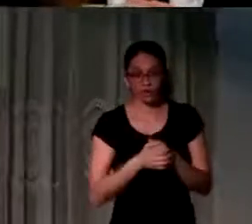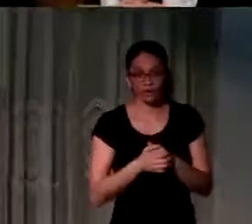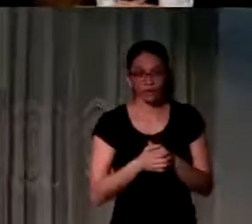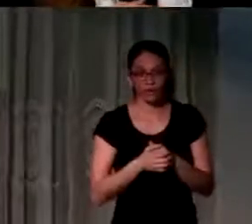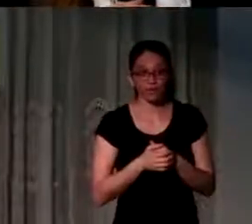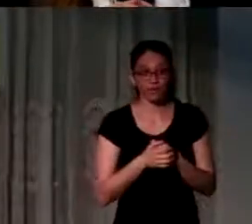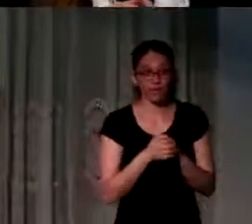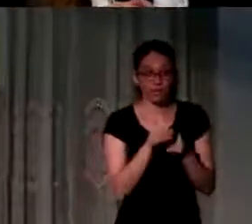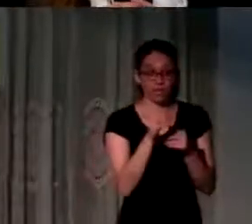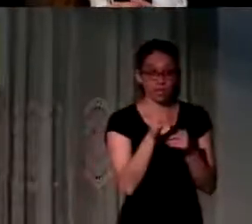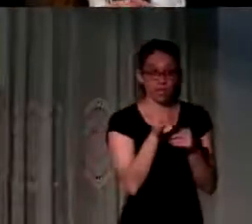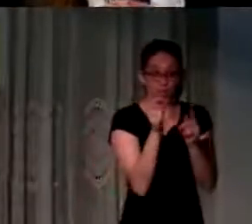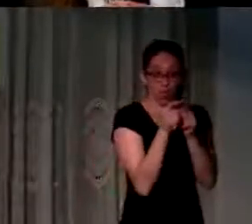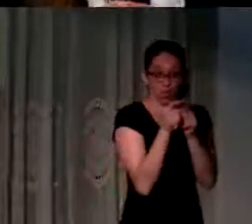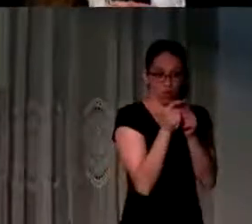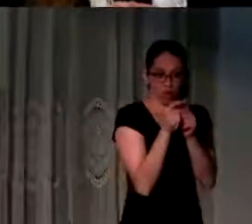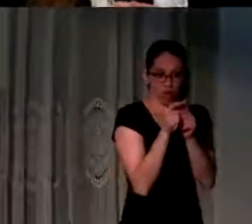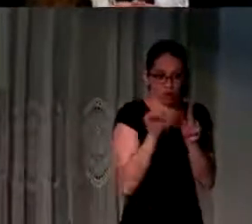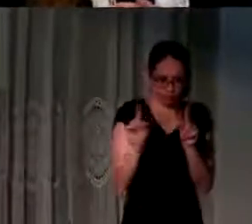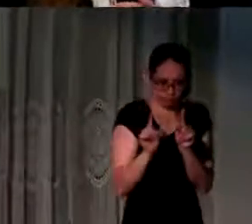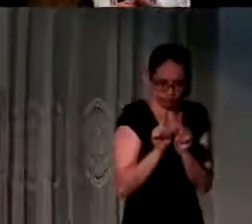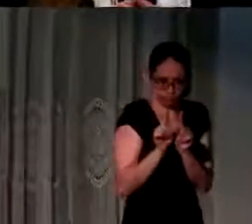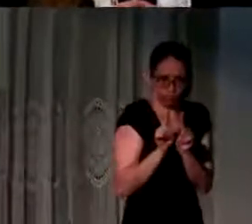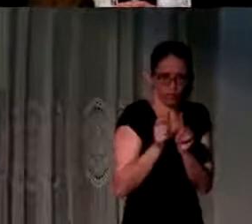the word is near you.